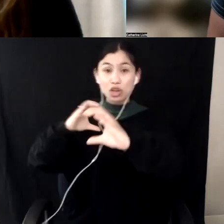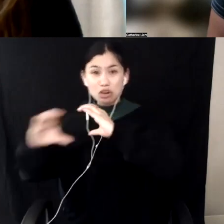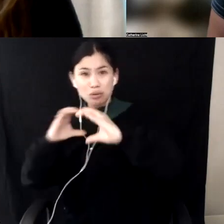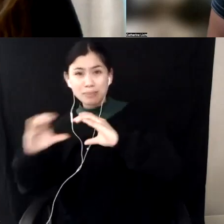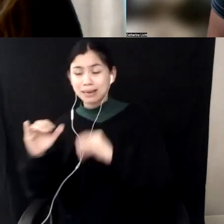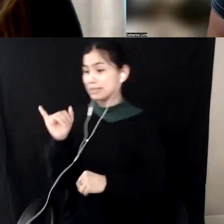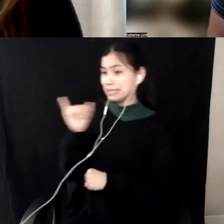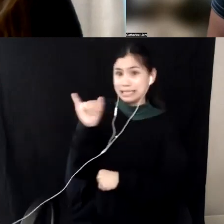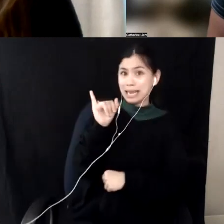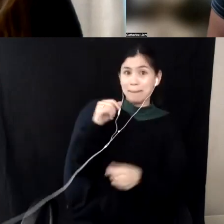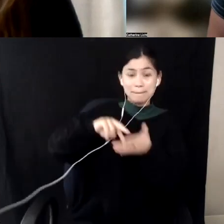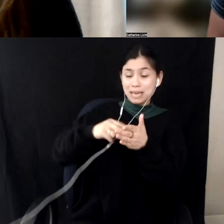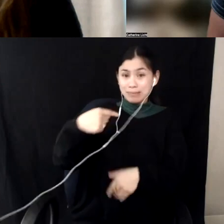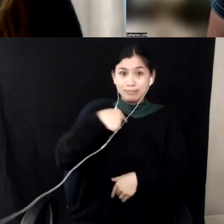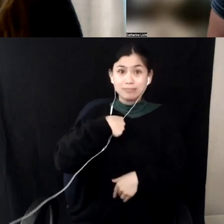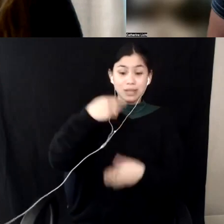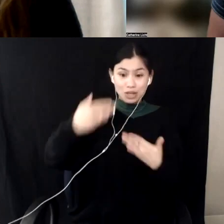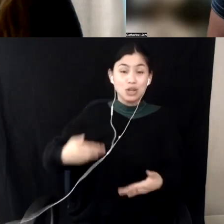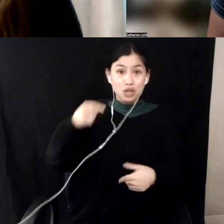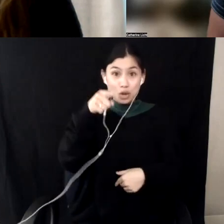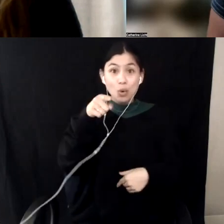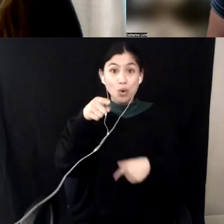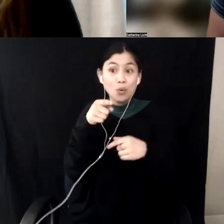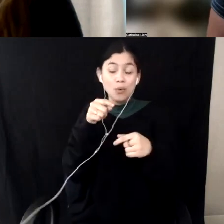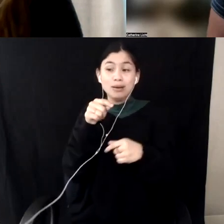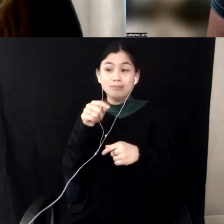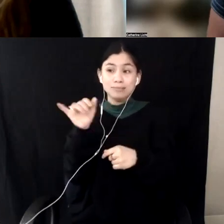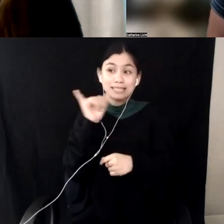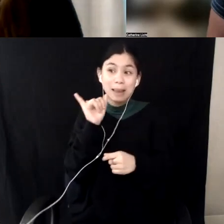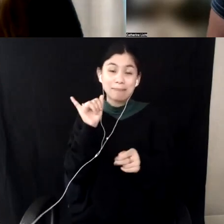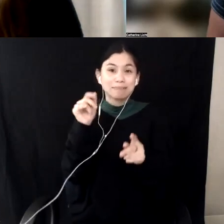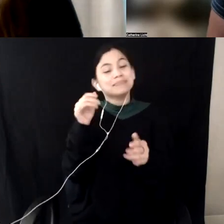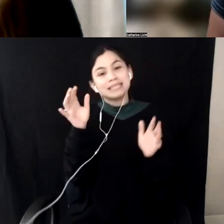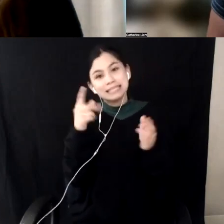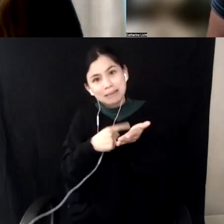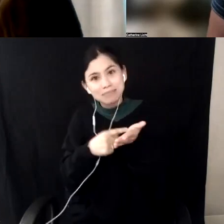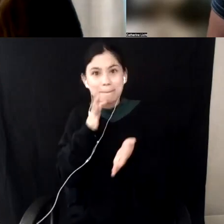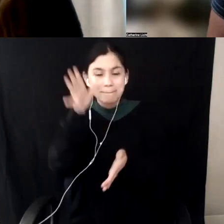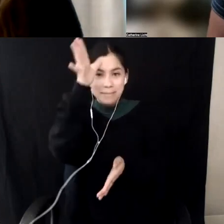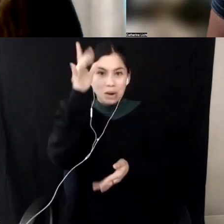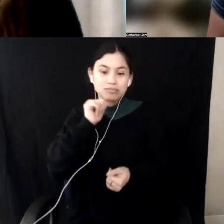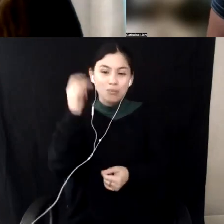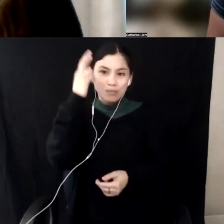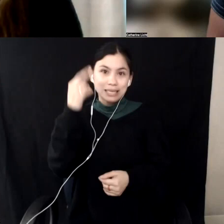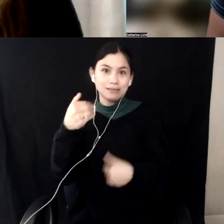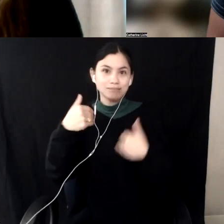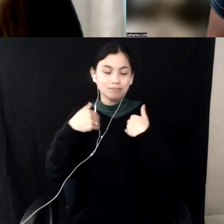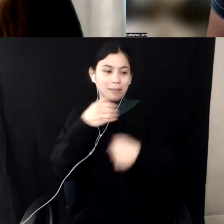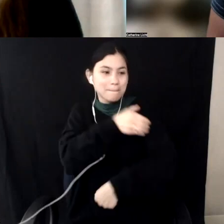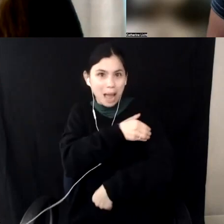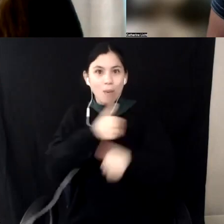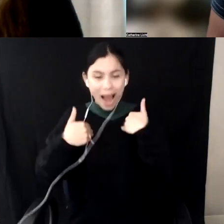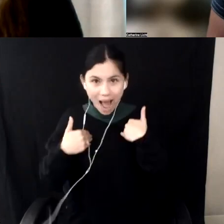as families. And again, I don't think parents realize how much power they have.